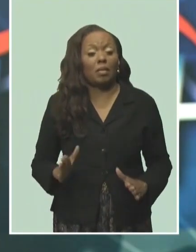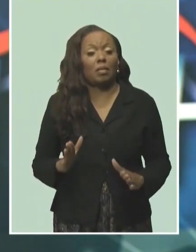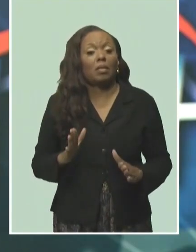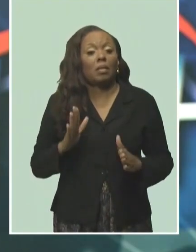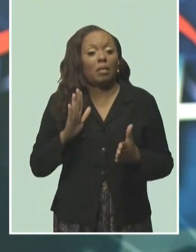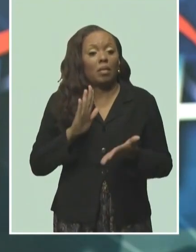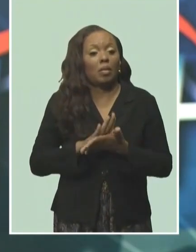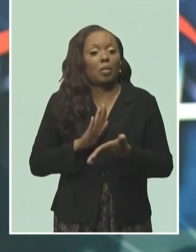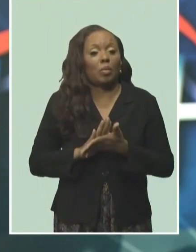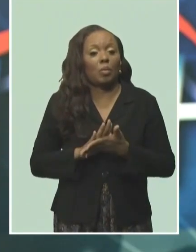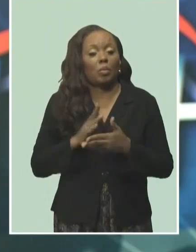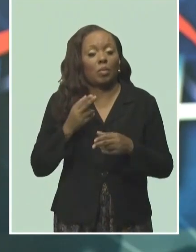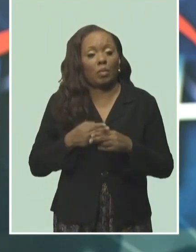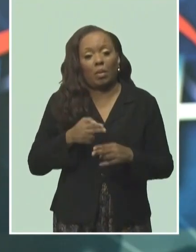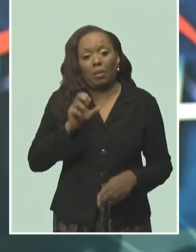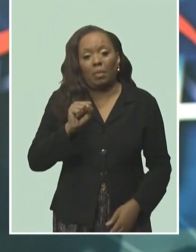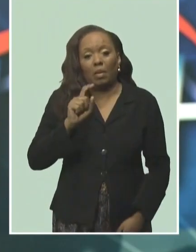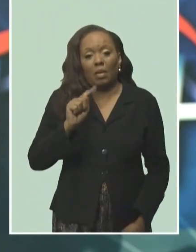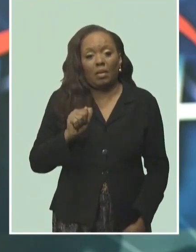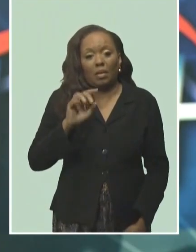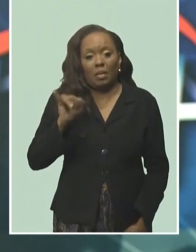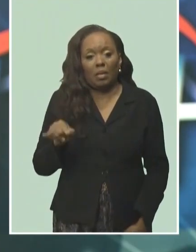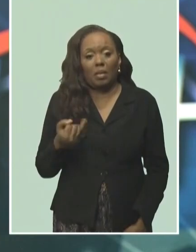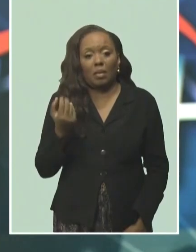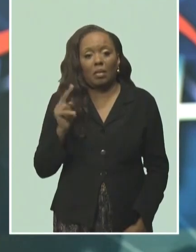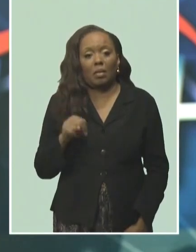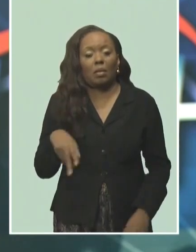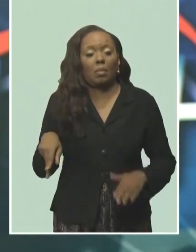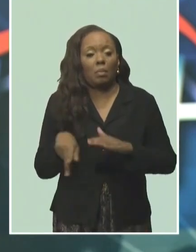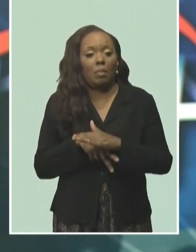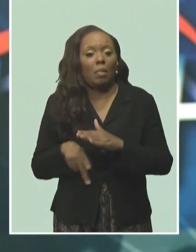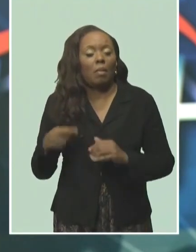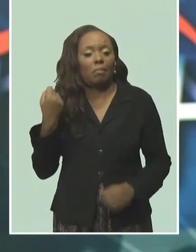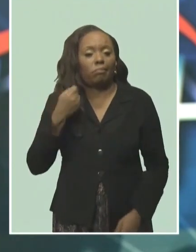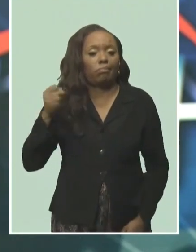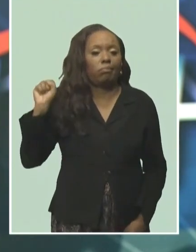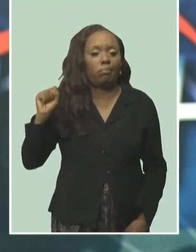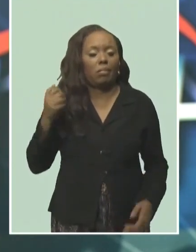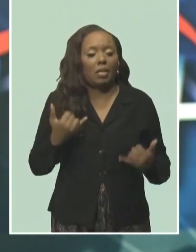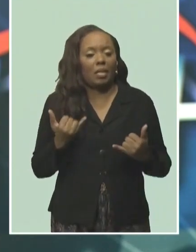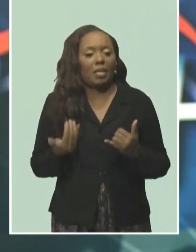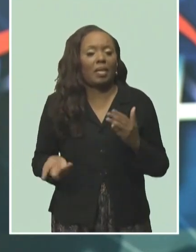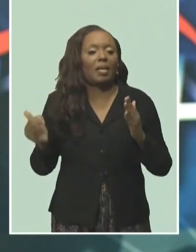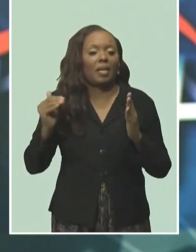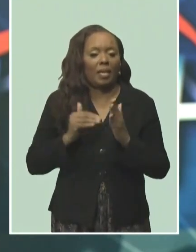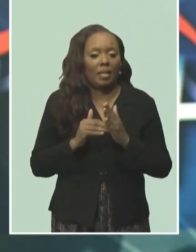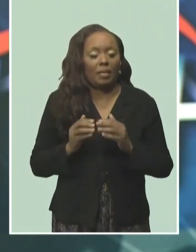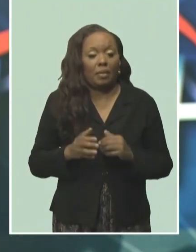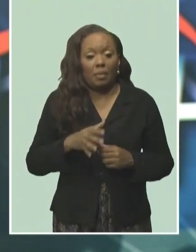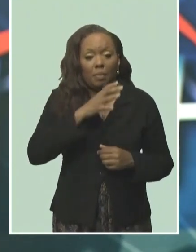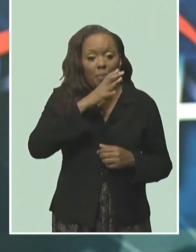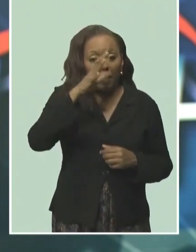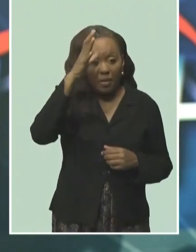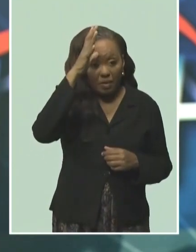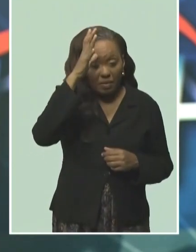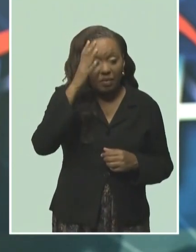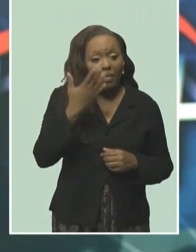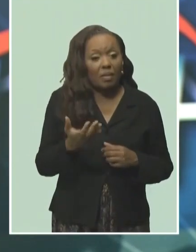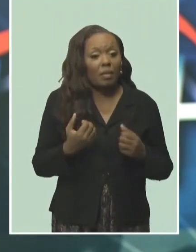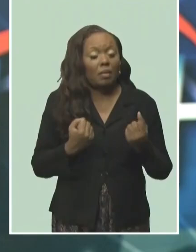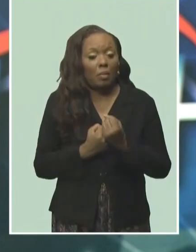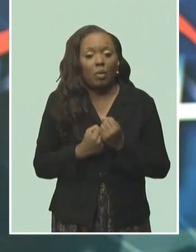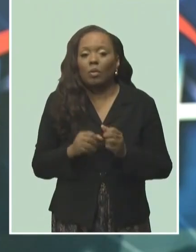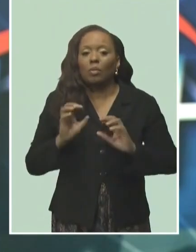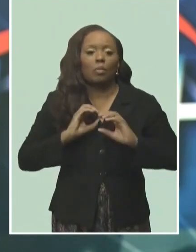took action again today, protesting environmental conditions. They were supported by parents as no children were